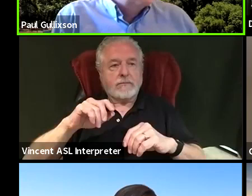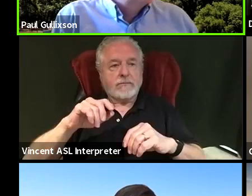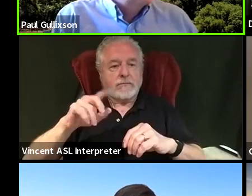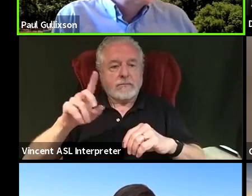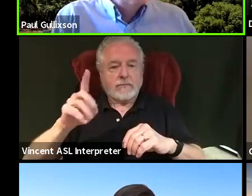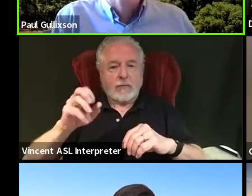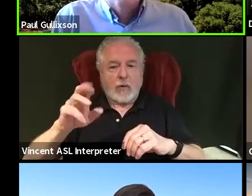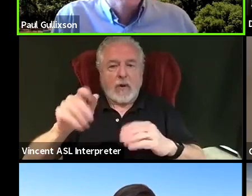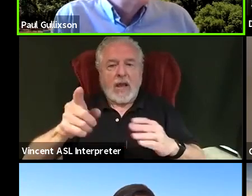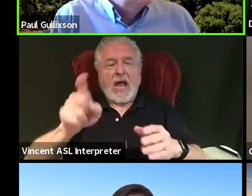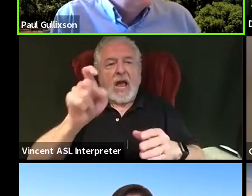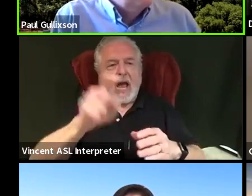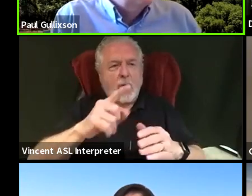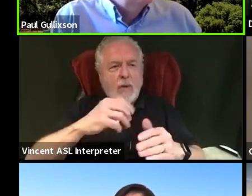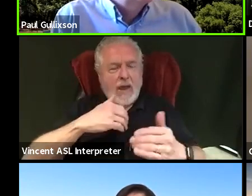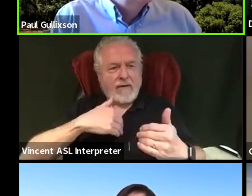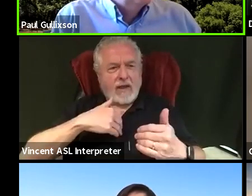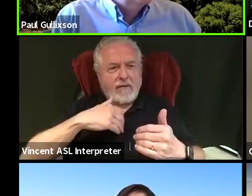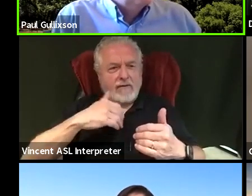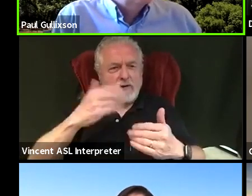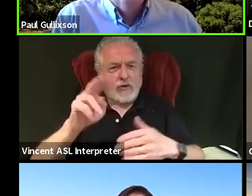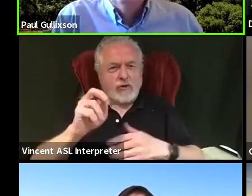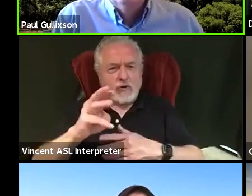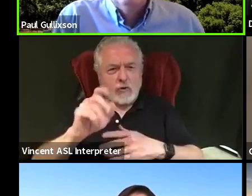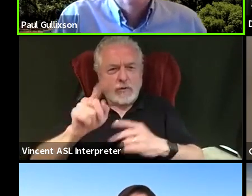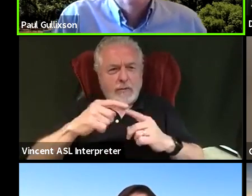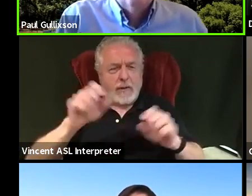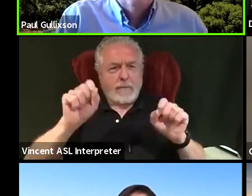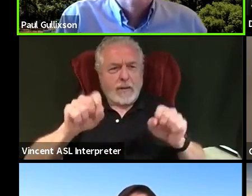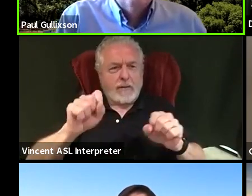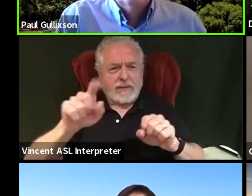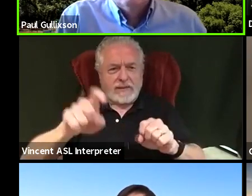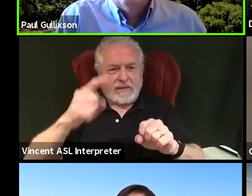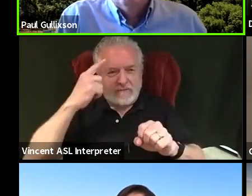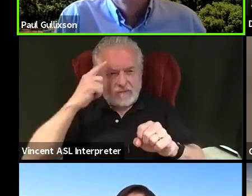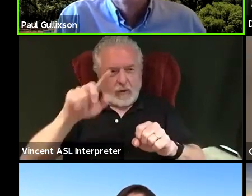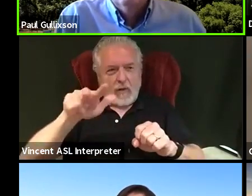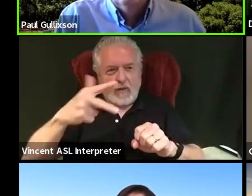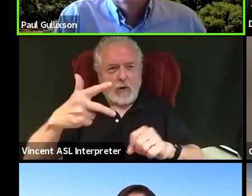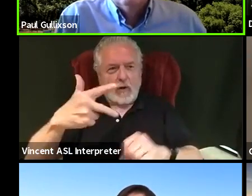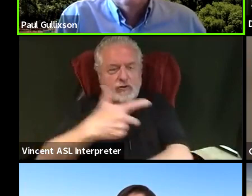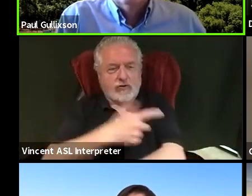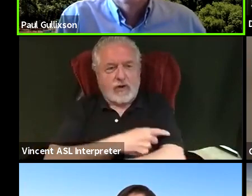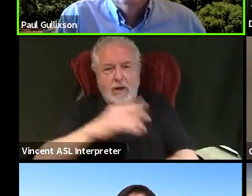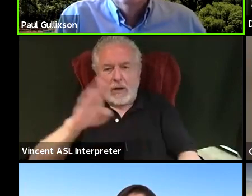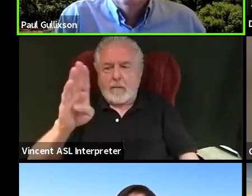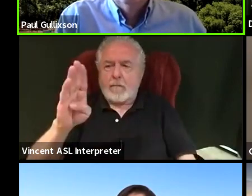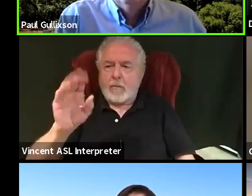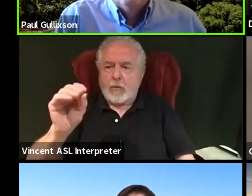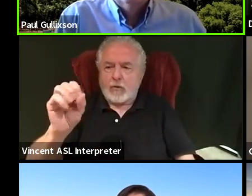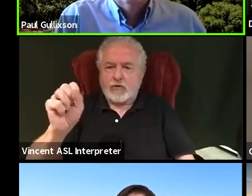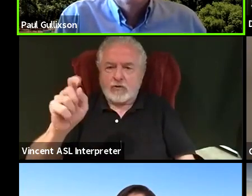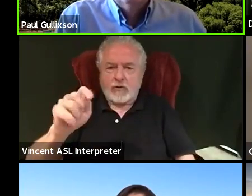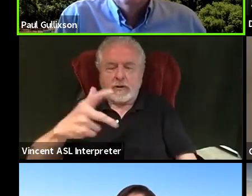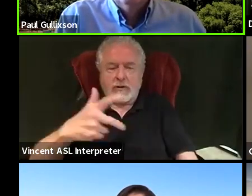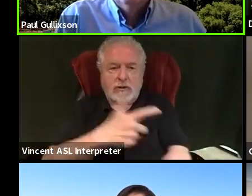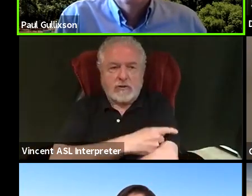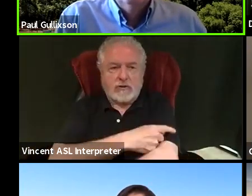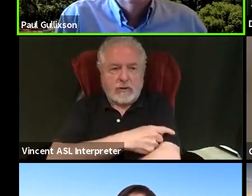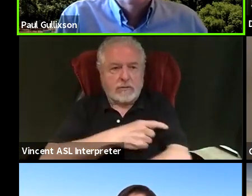Eudoro asks, do we have any news about the possible need for a third shot or a booster shot of the